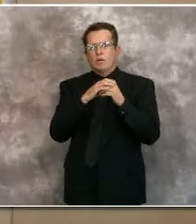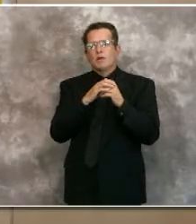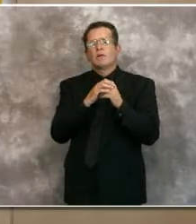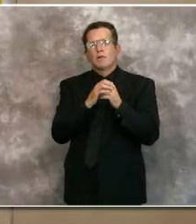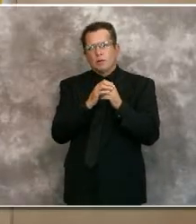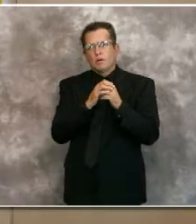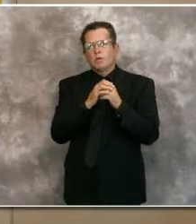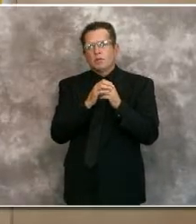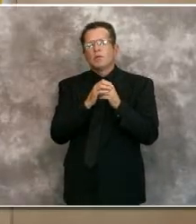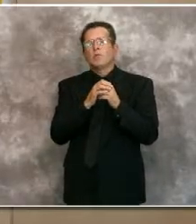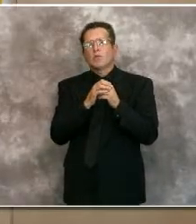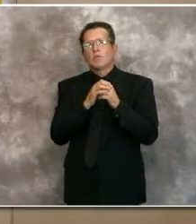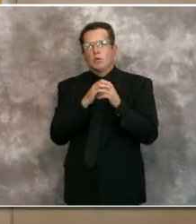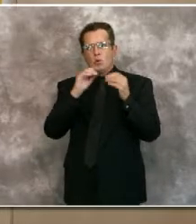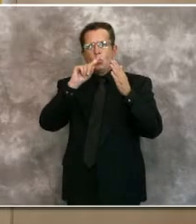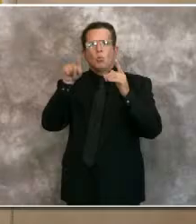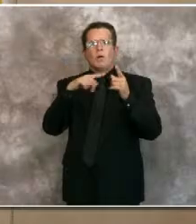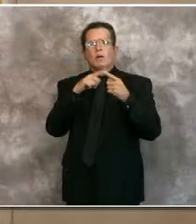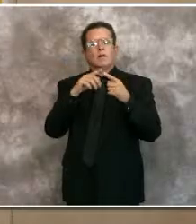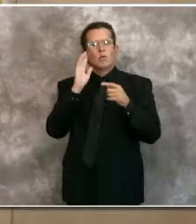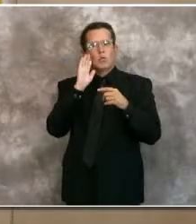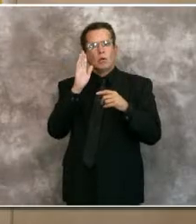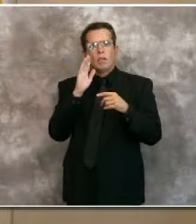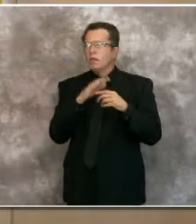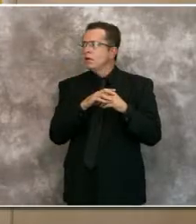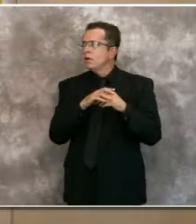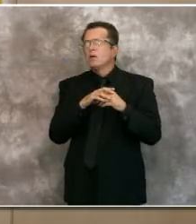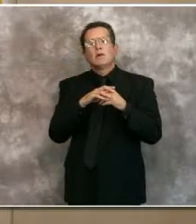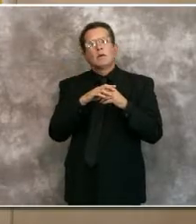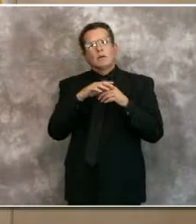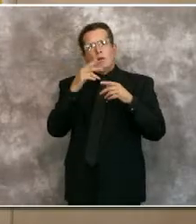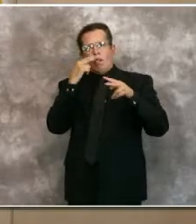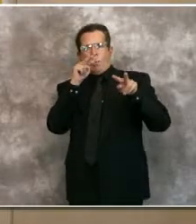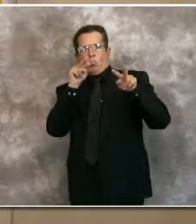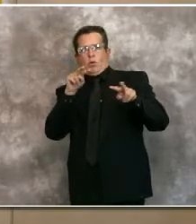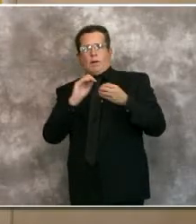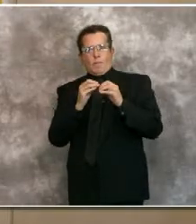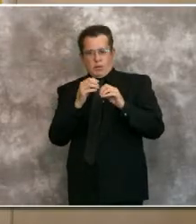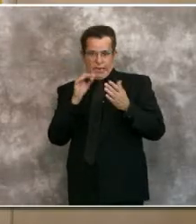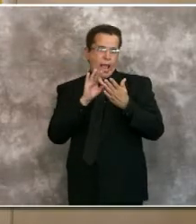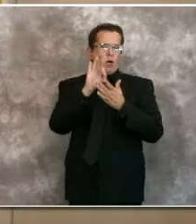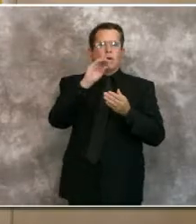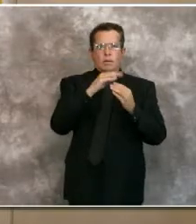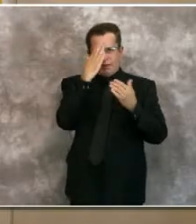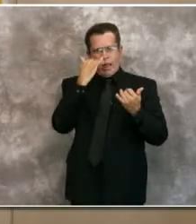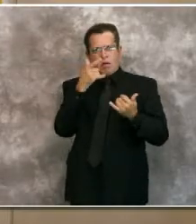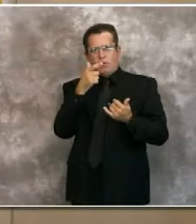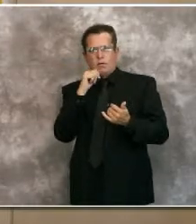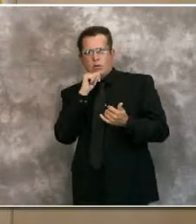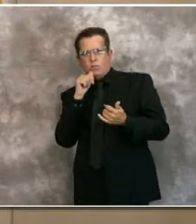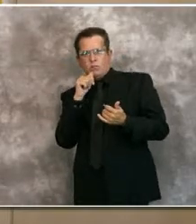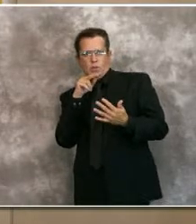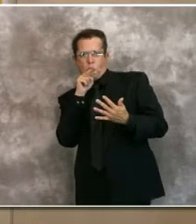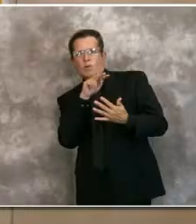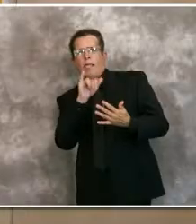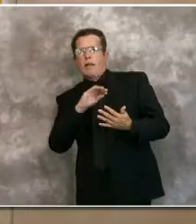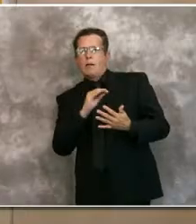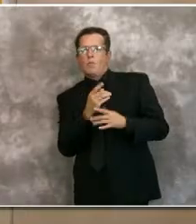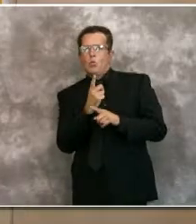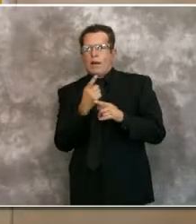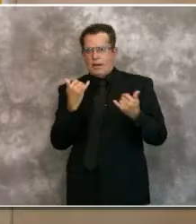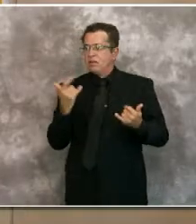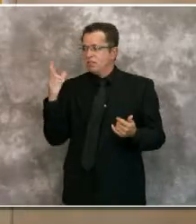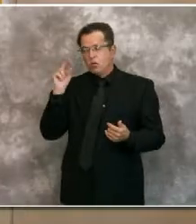start sort of considering the number? Because you seem to be kind of discounting that number right now. Well, we aren't discounting it. It's